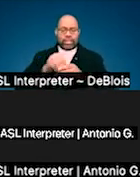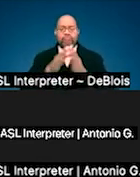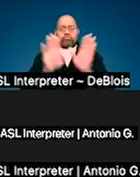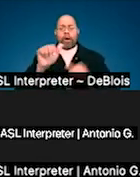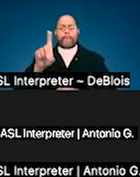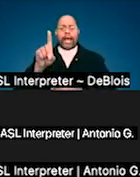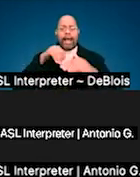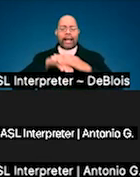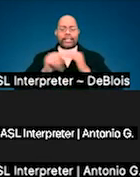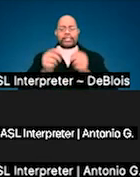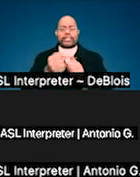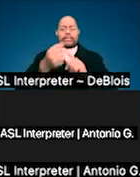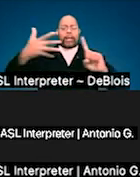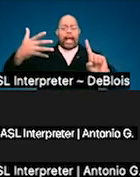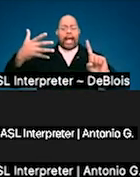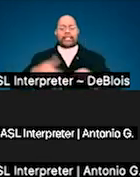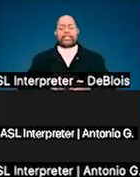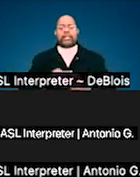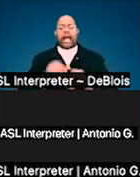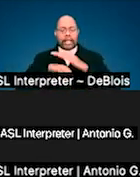access and expanding broadband access